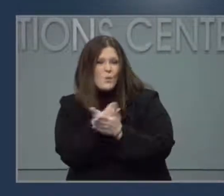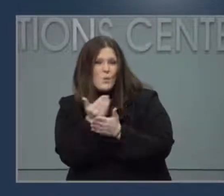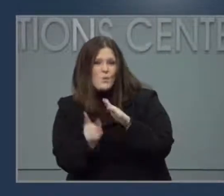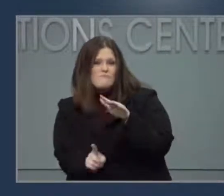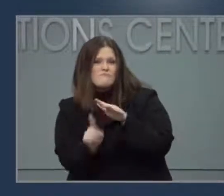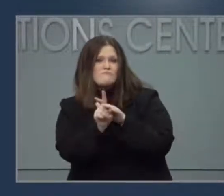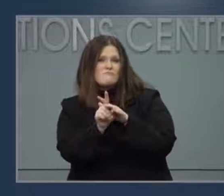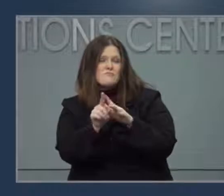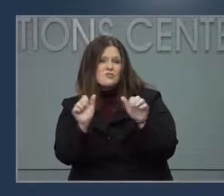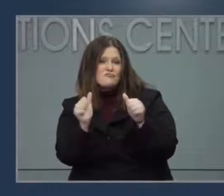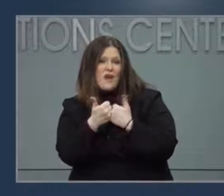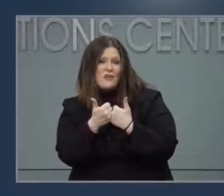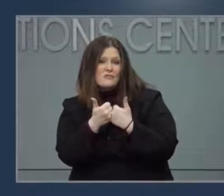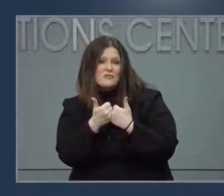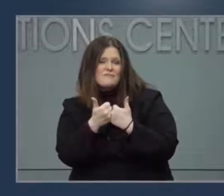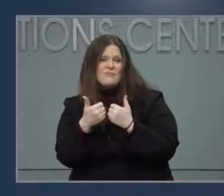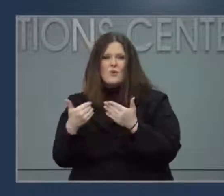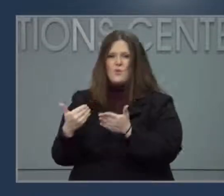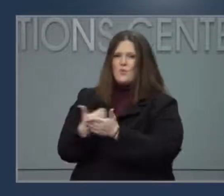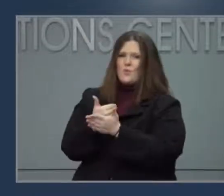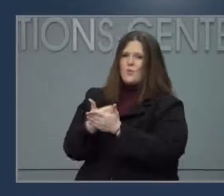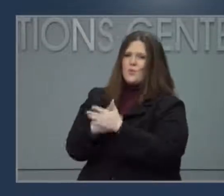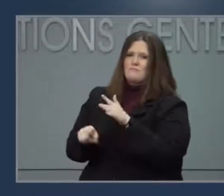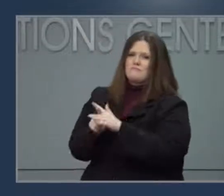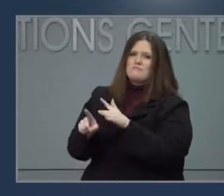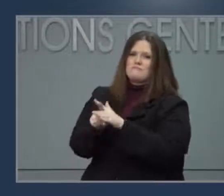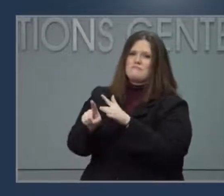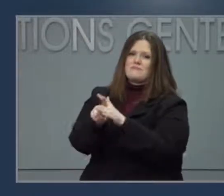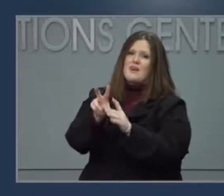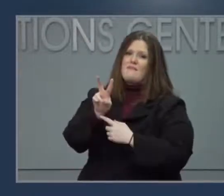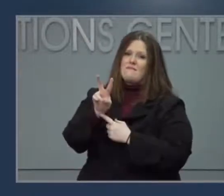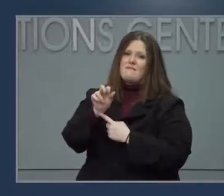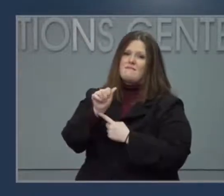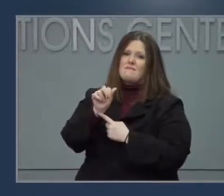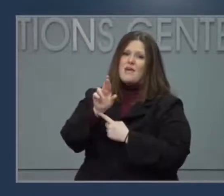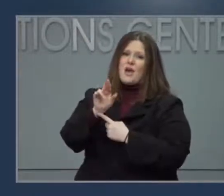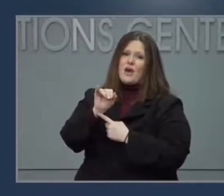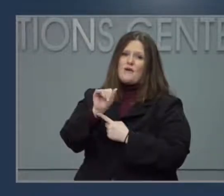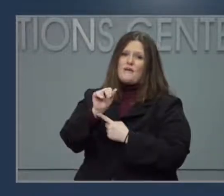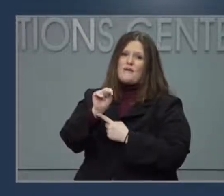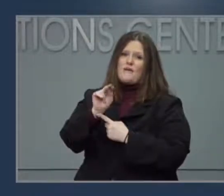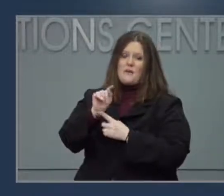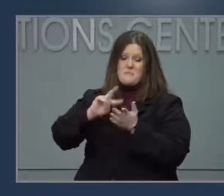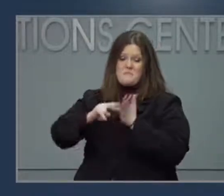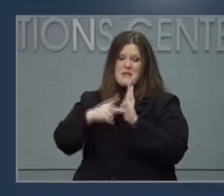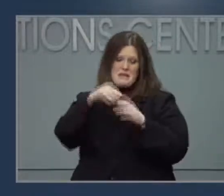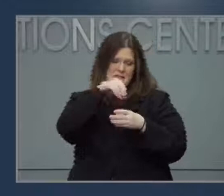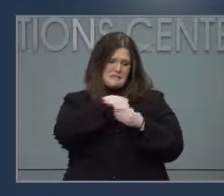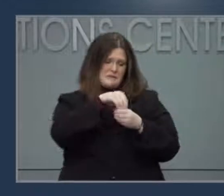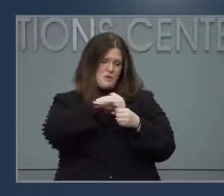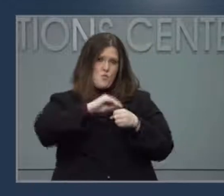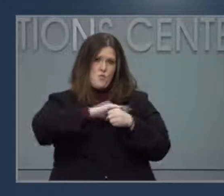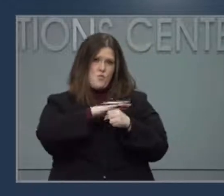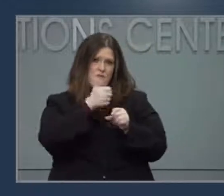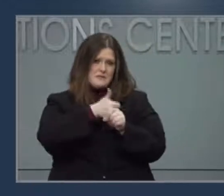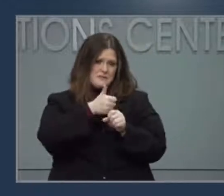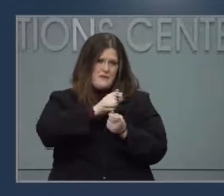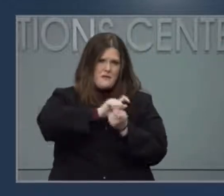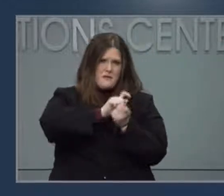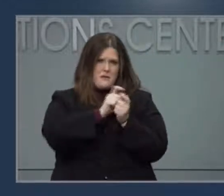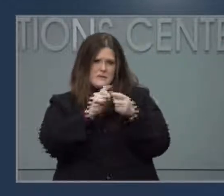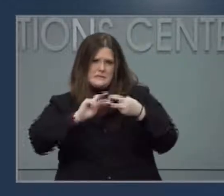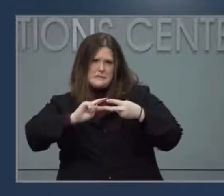new COVID-19 variants are a wild card. We know these variants are here in our state and are